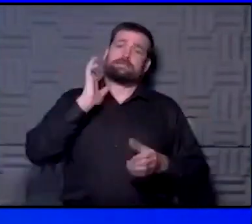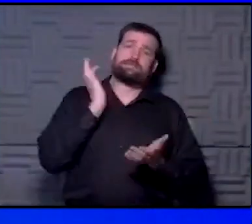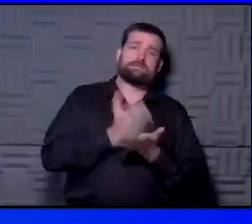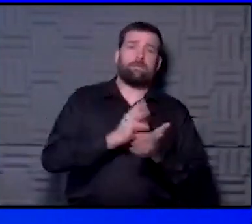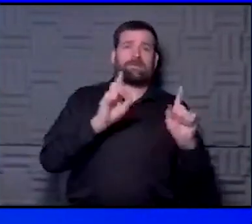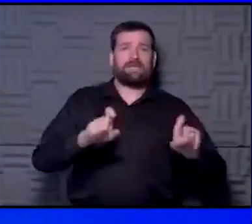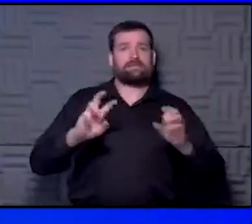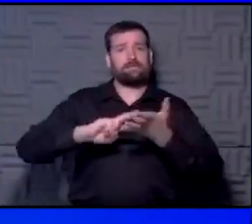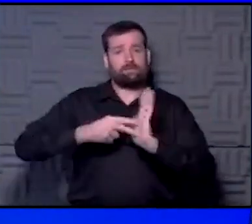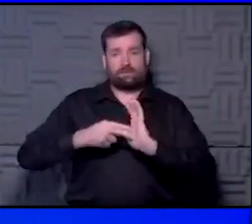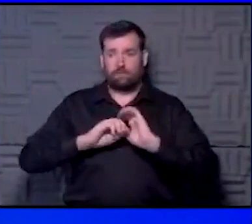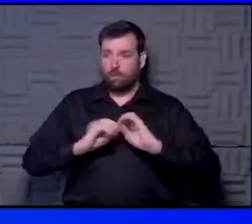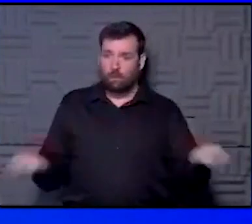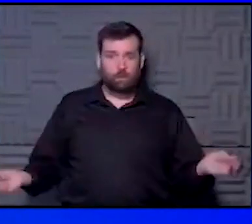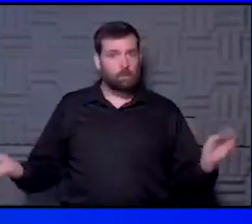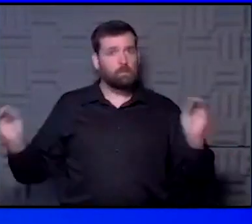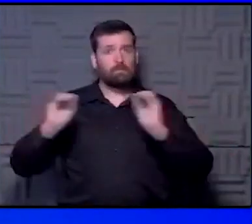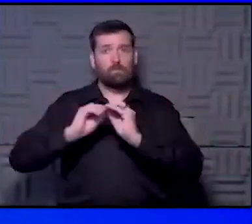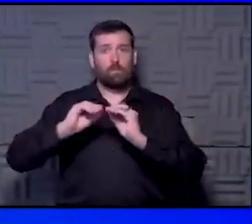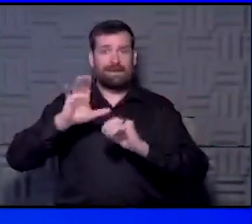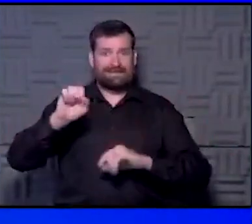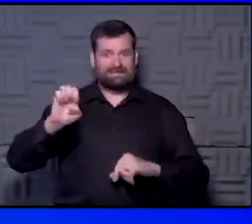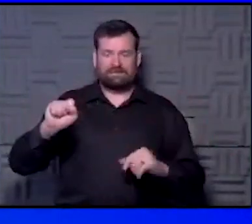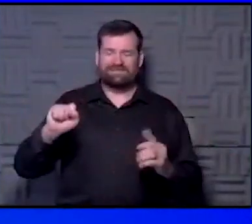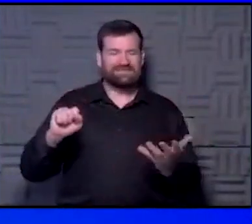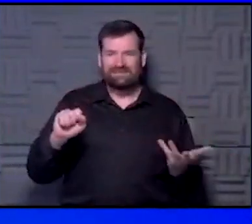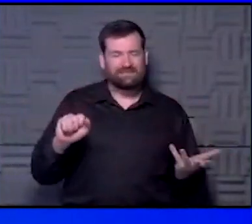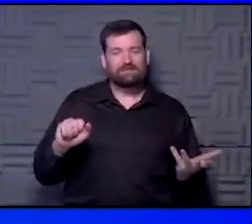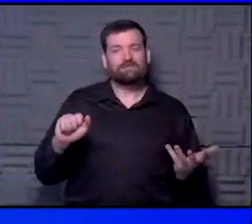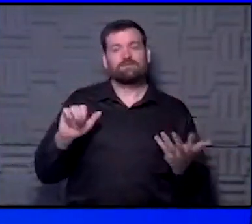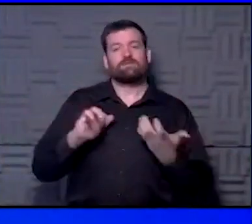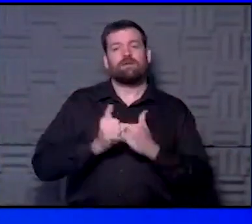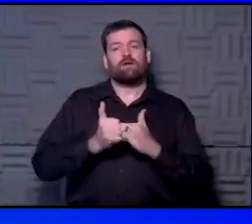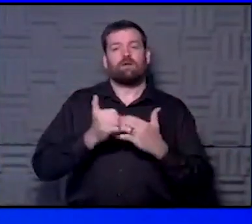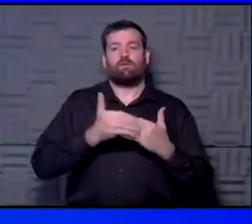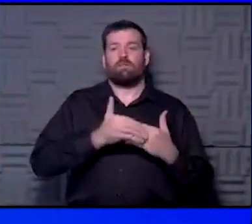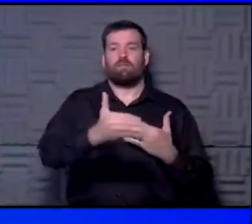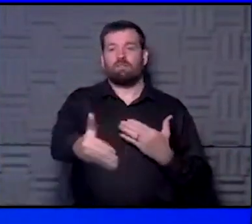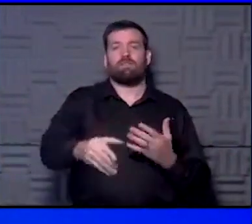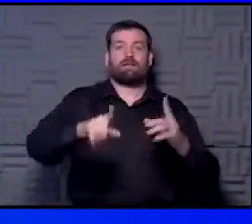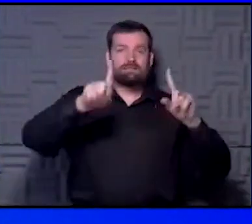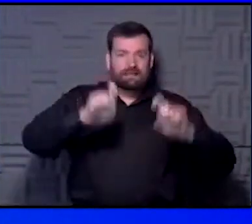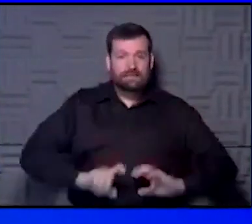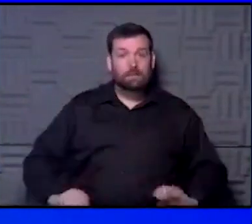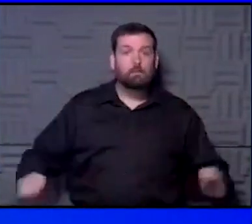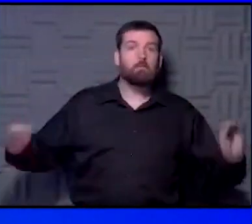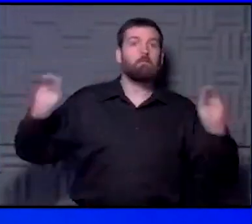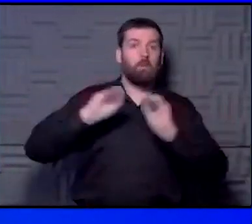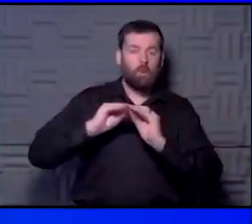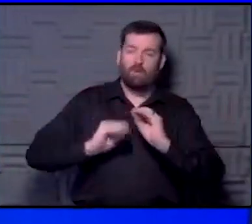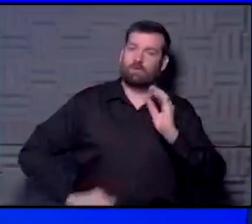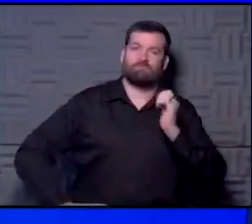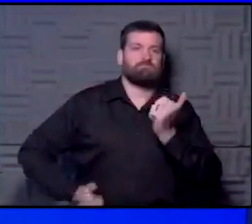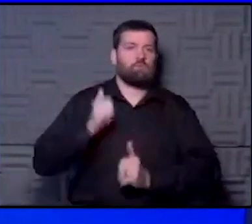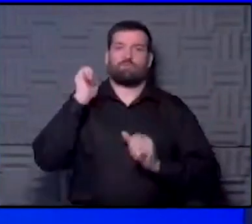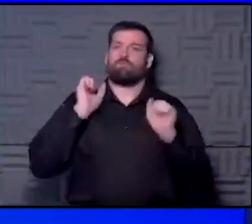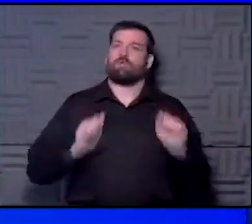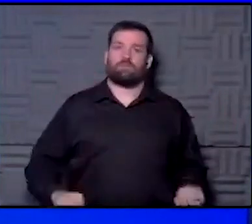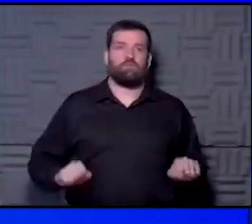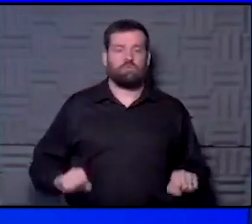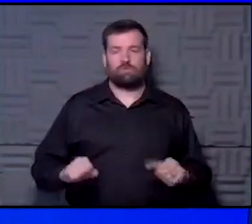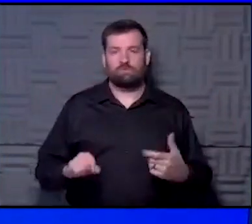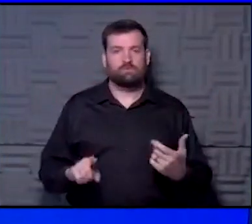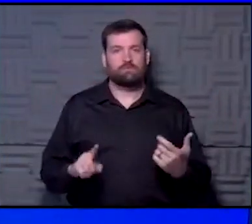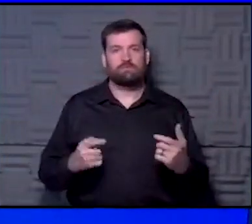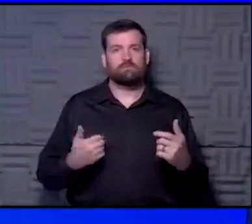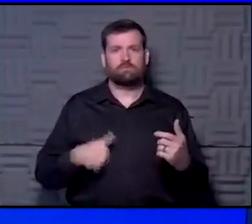have any more cases. I think the way moving forward is certainly to test more as much as possible, to really get, and we've